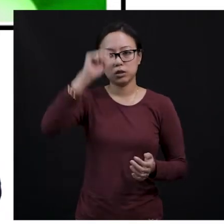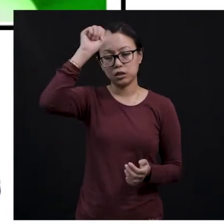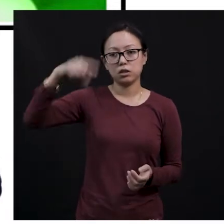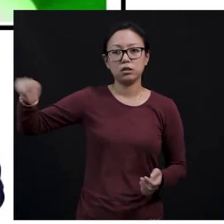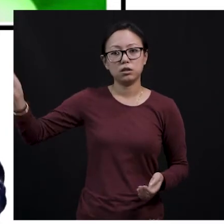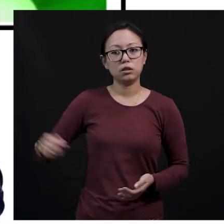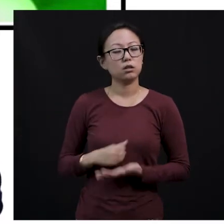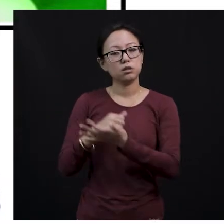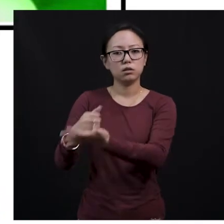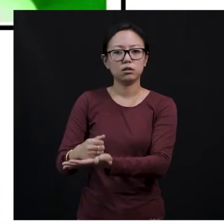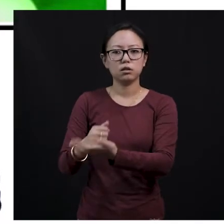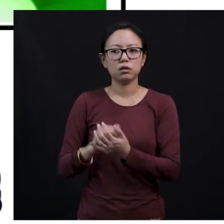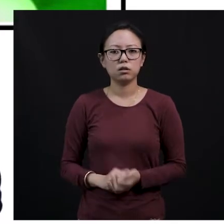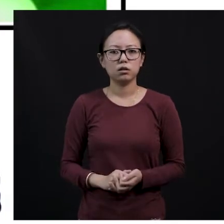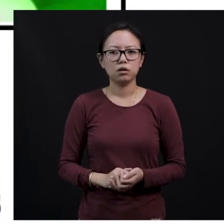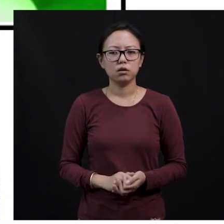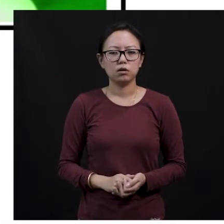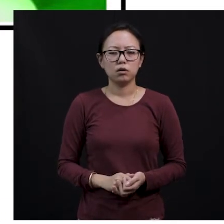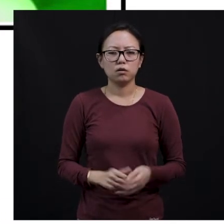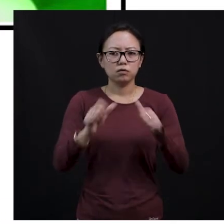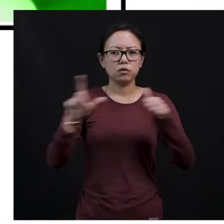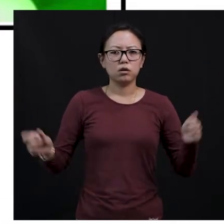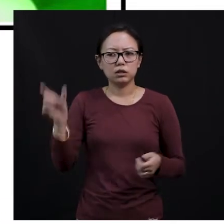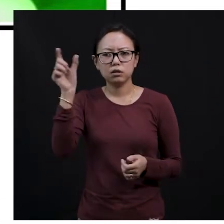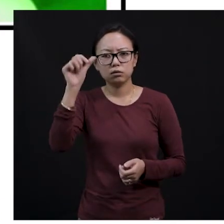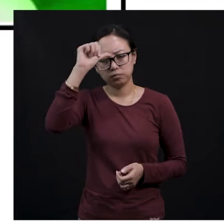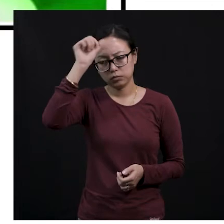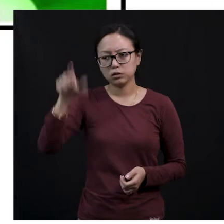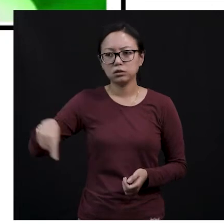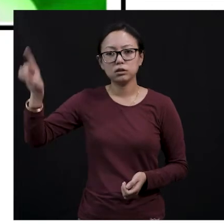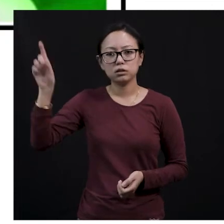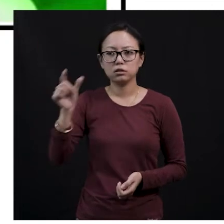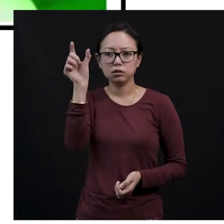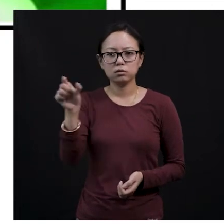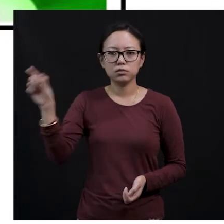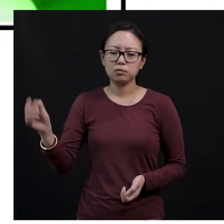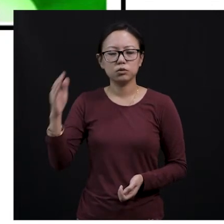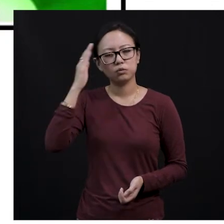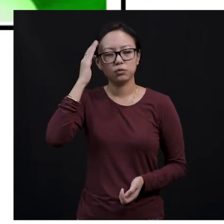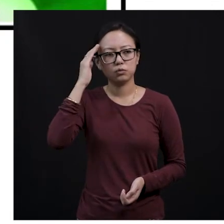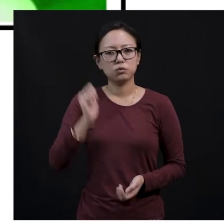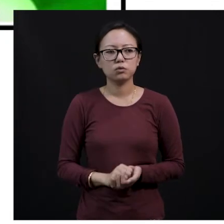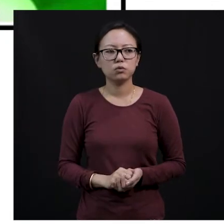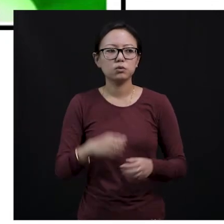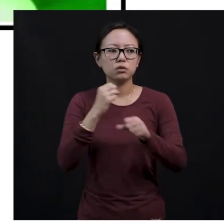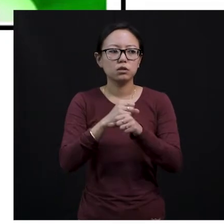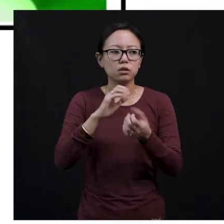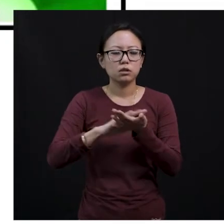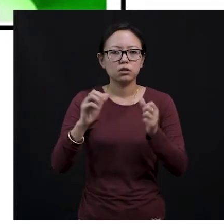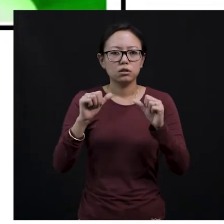are still known. So he started the freedom movement that we all know. He started the Swadeshi